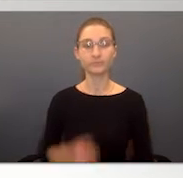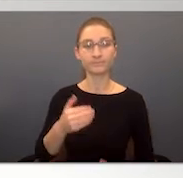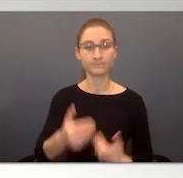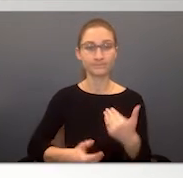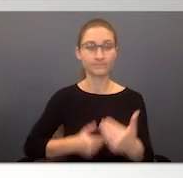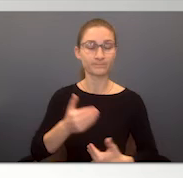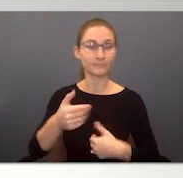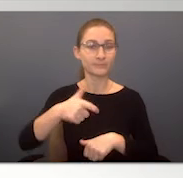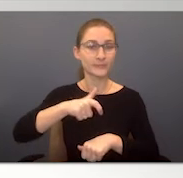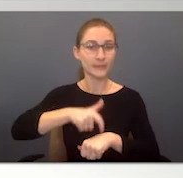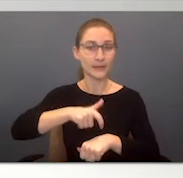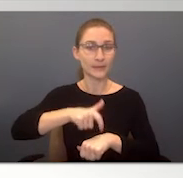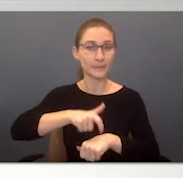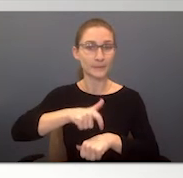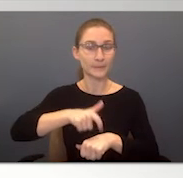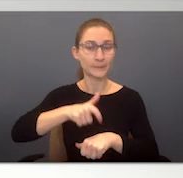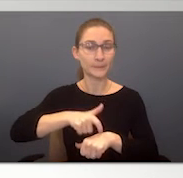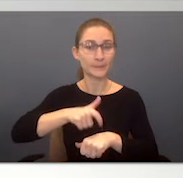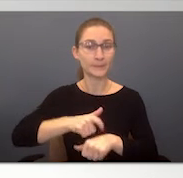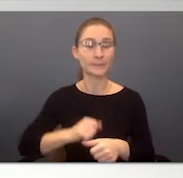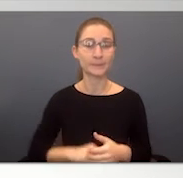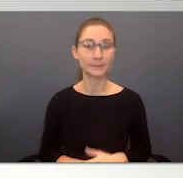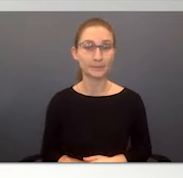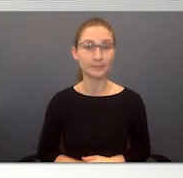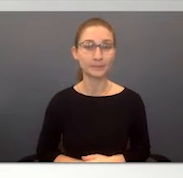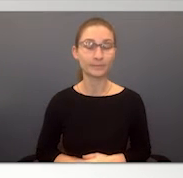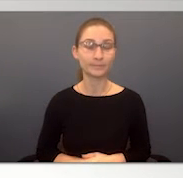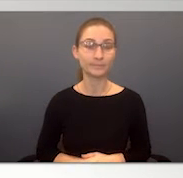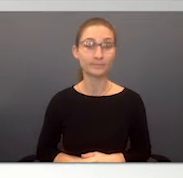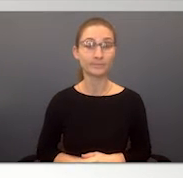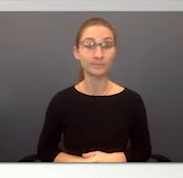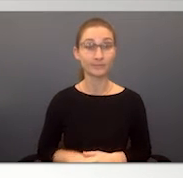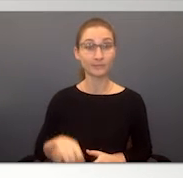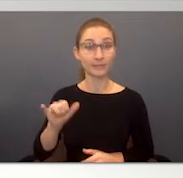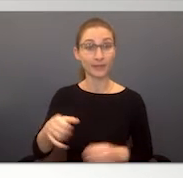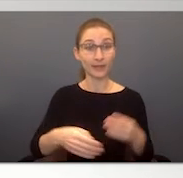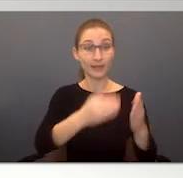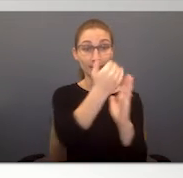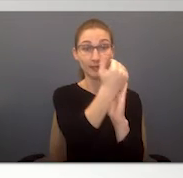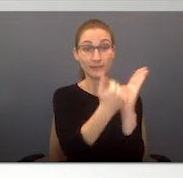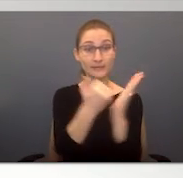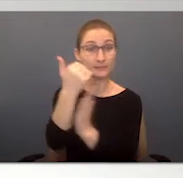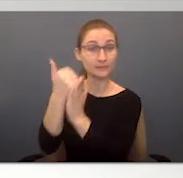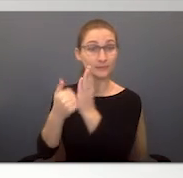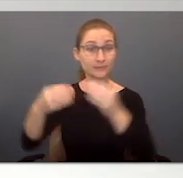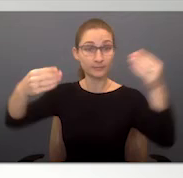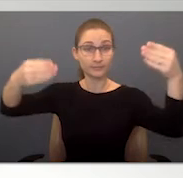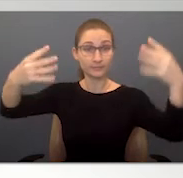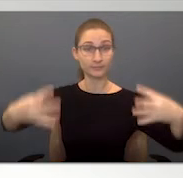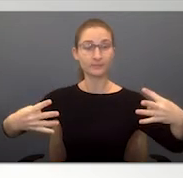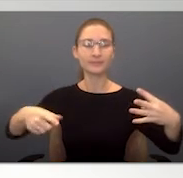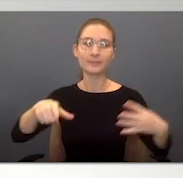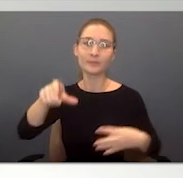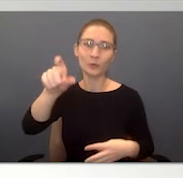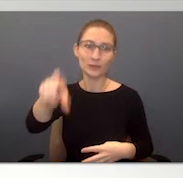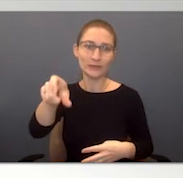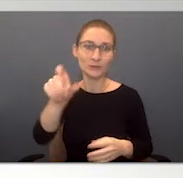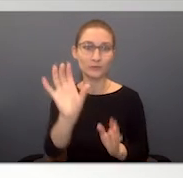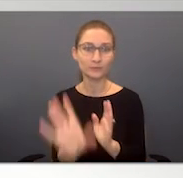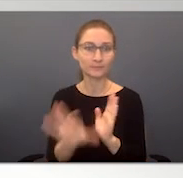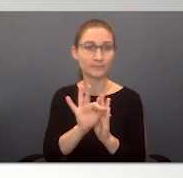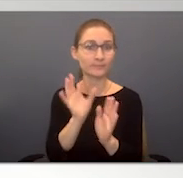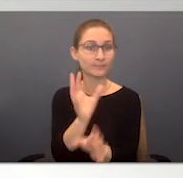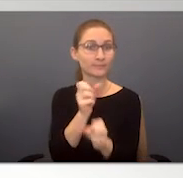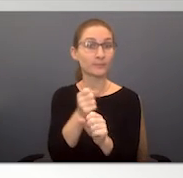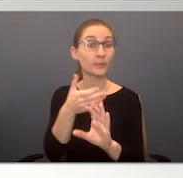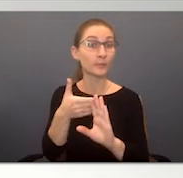hits. In my YouTube channel and everything that I've talked to people about before when I've done this presentation